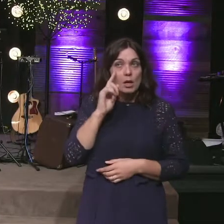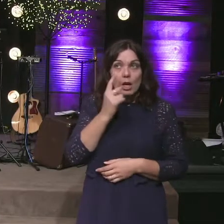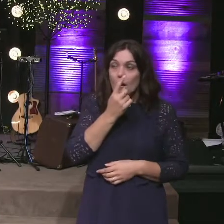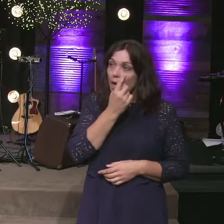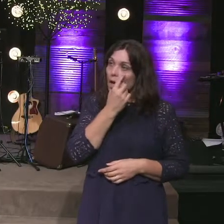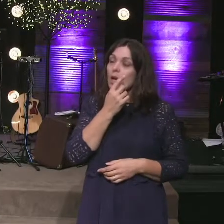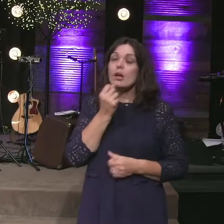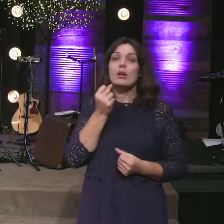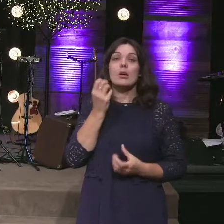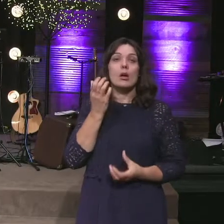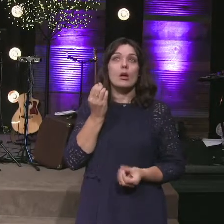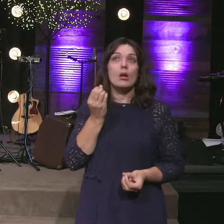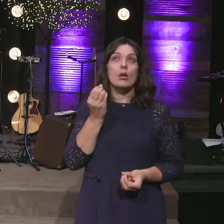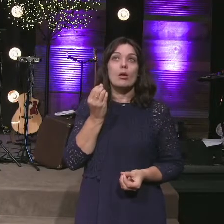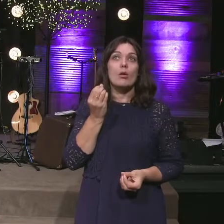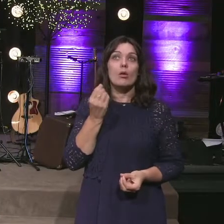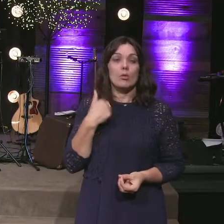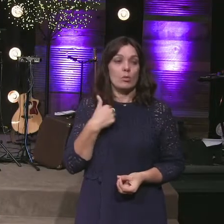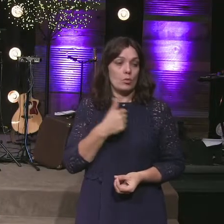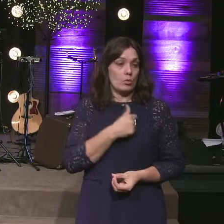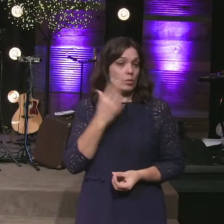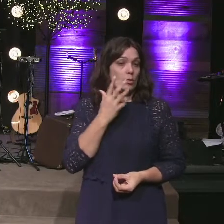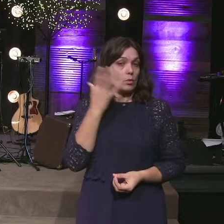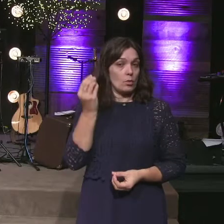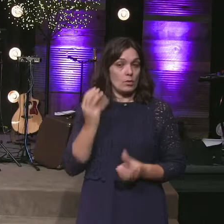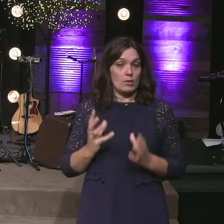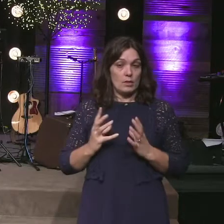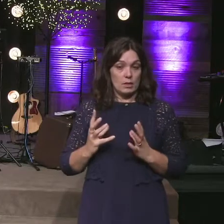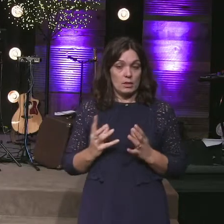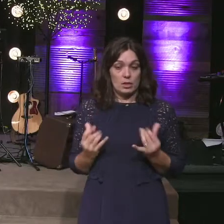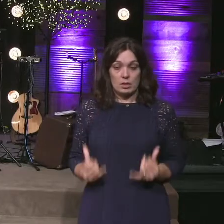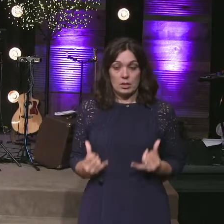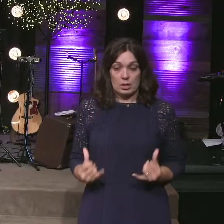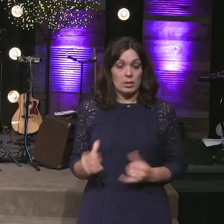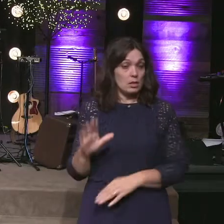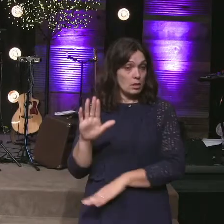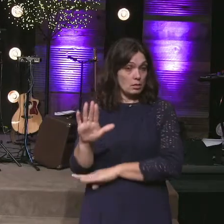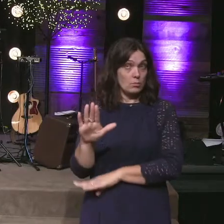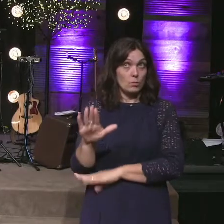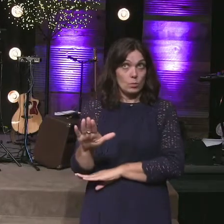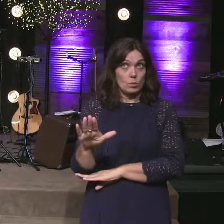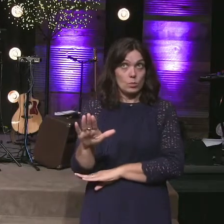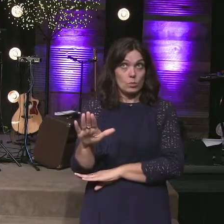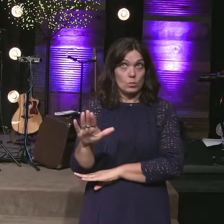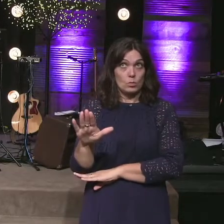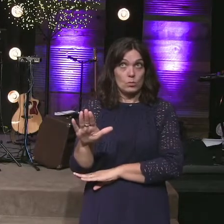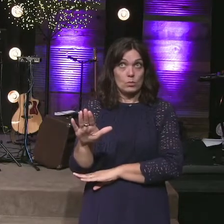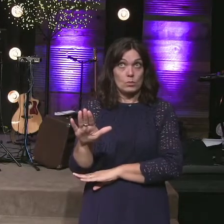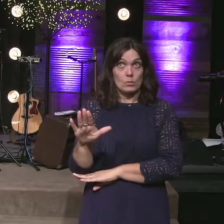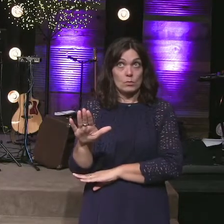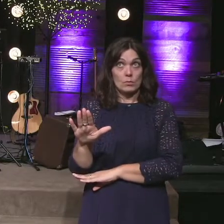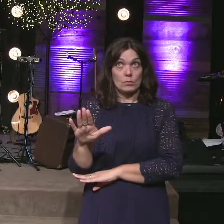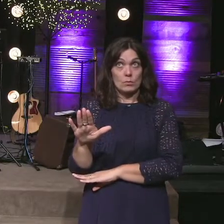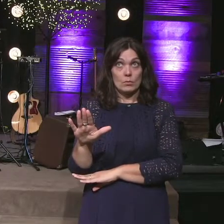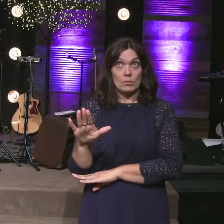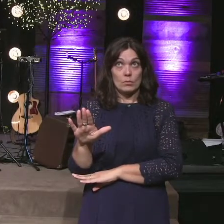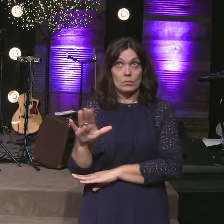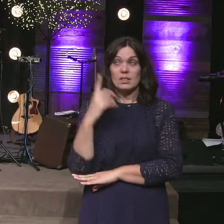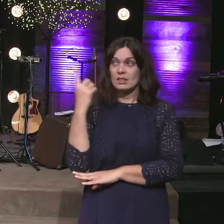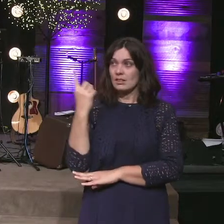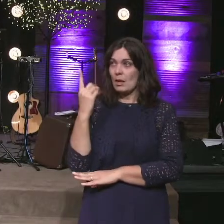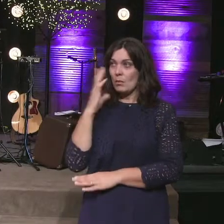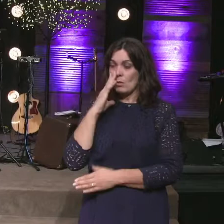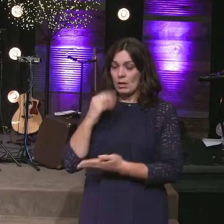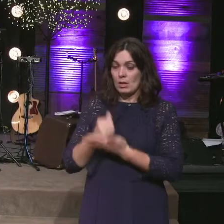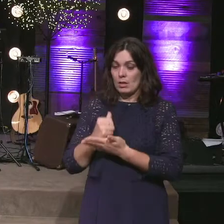So we're going on vacation today, this afternoon. And somebody's going to help me get the